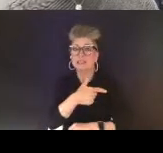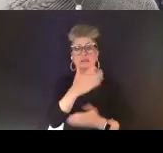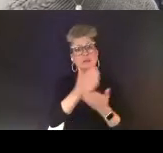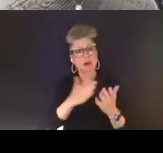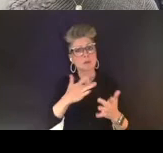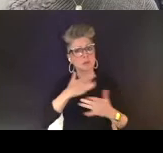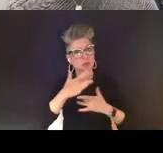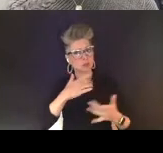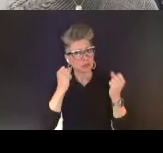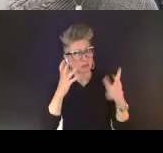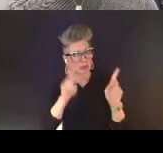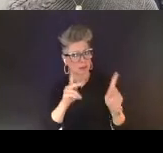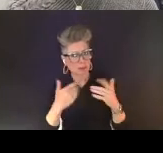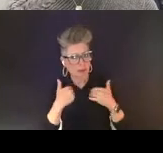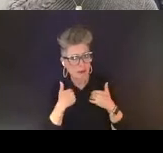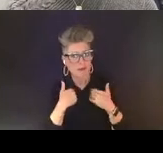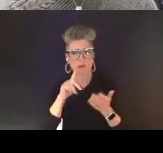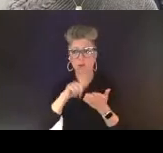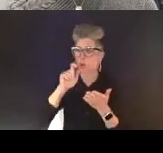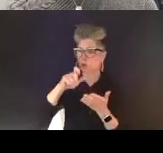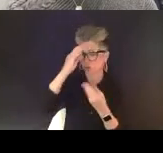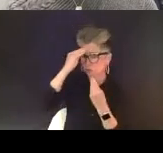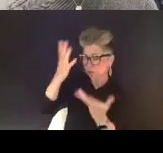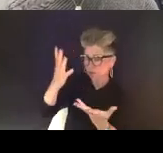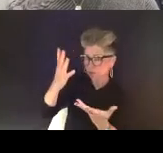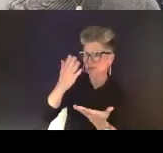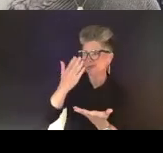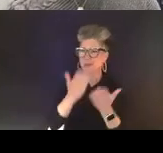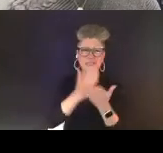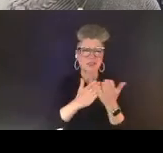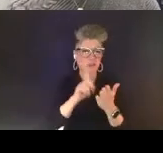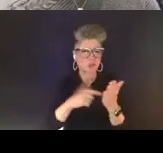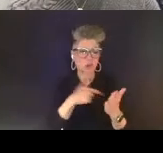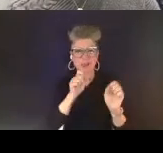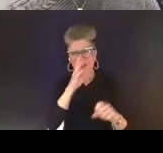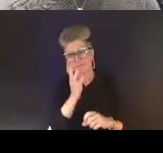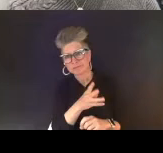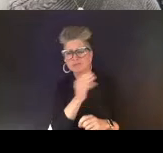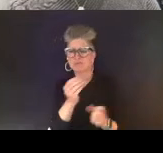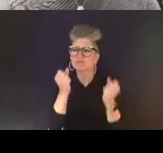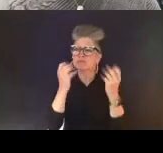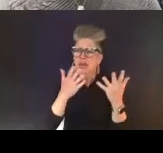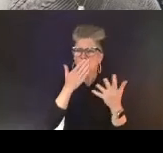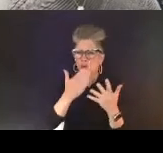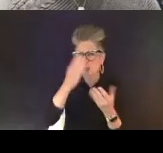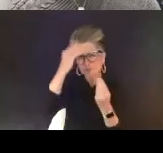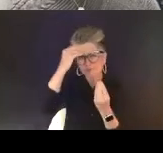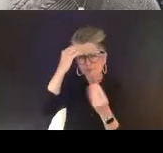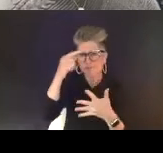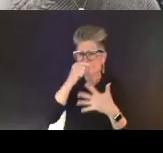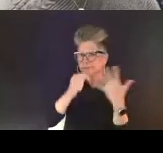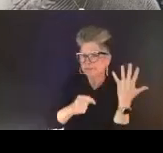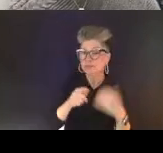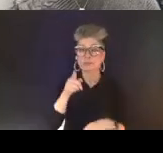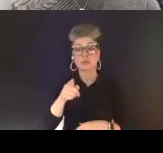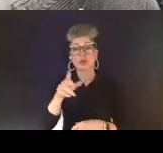have, what we should know, what we maybe don't need to know so much about, and lots of those good things. So Annie's a